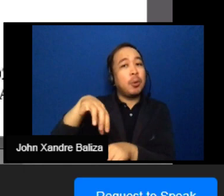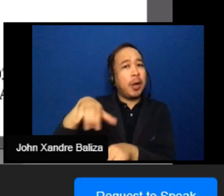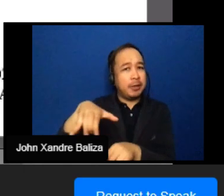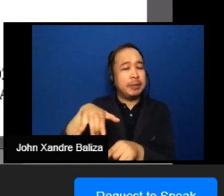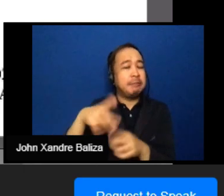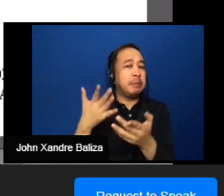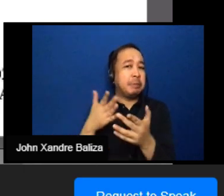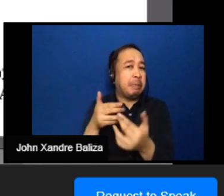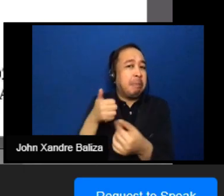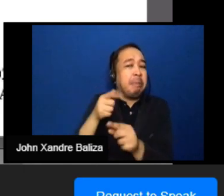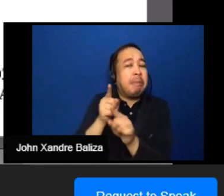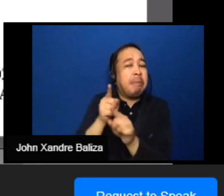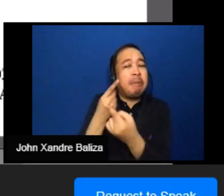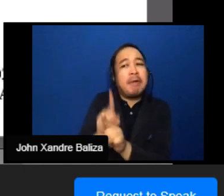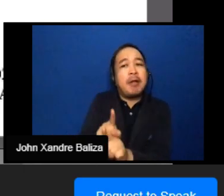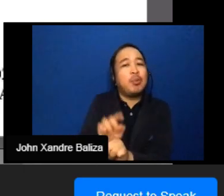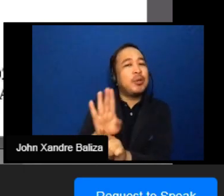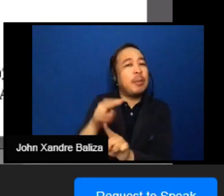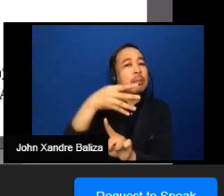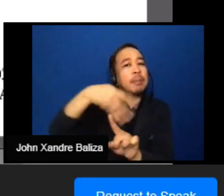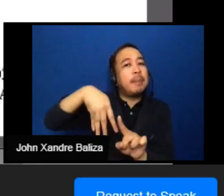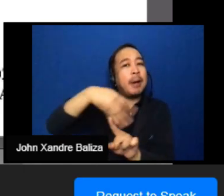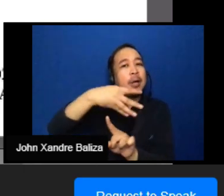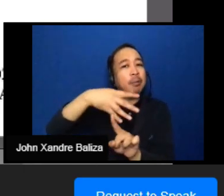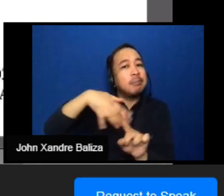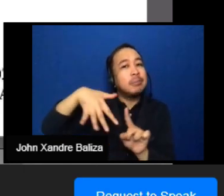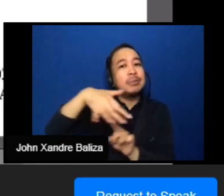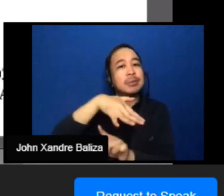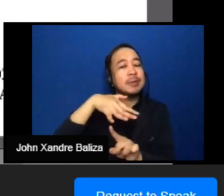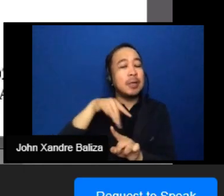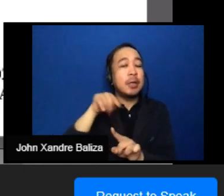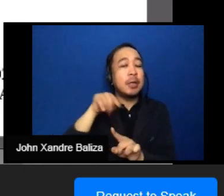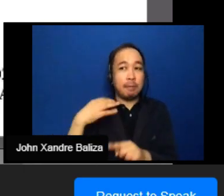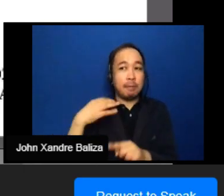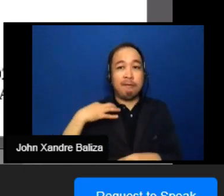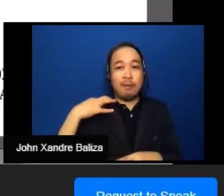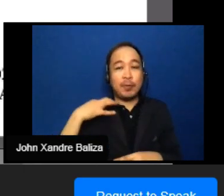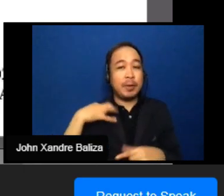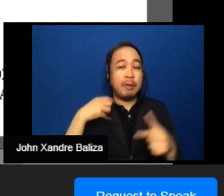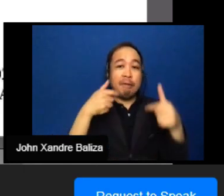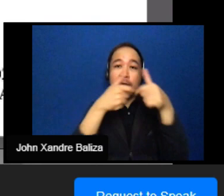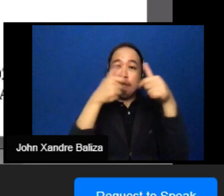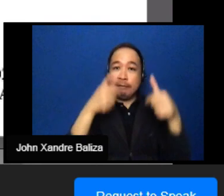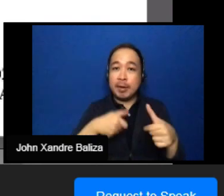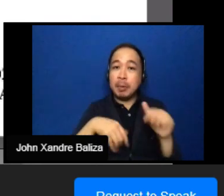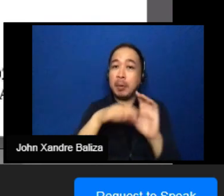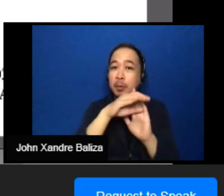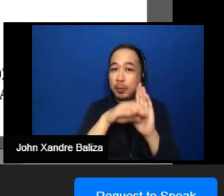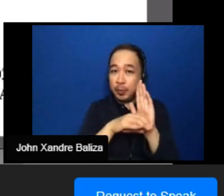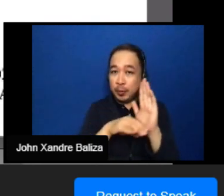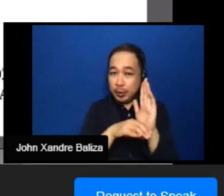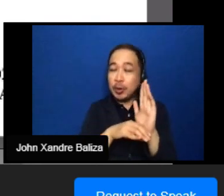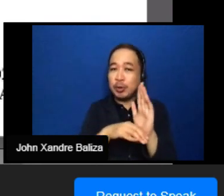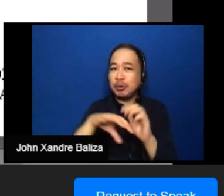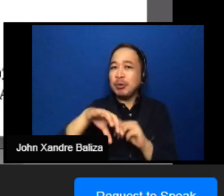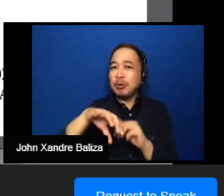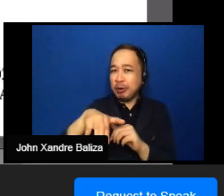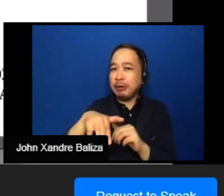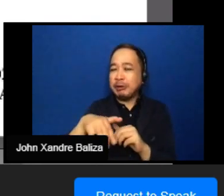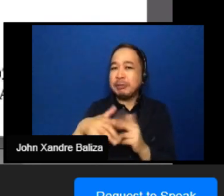national circumstance. And that is the point, that it is a voluntary framework to be applied as per national circumstance, and